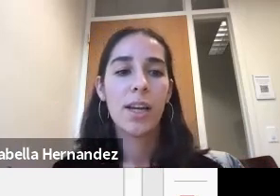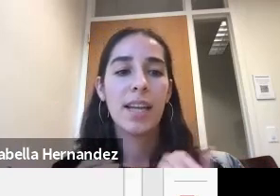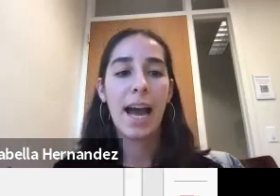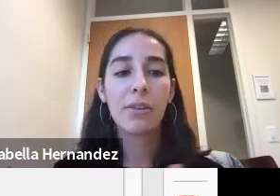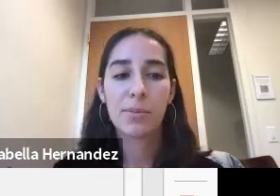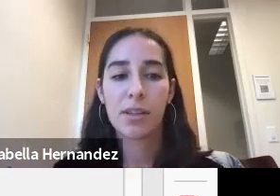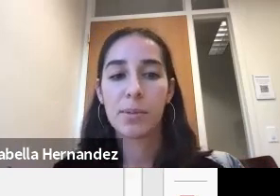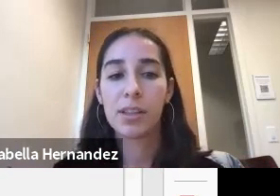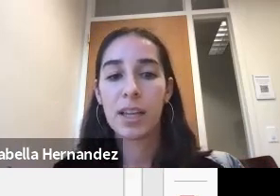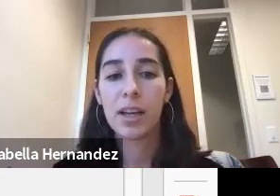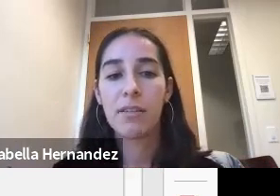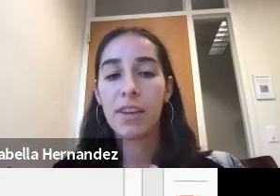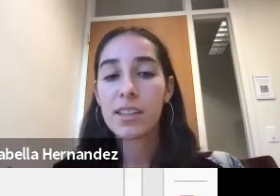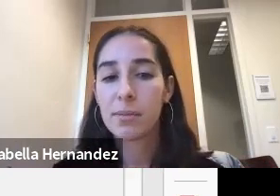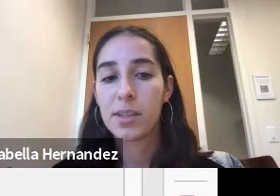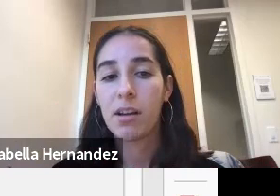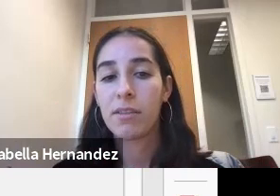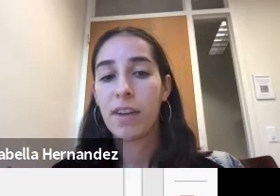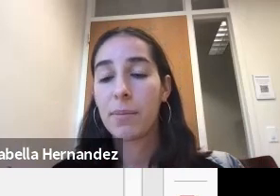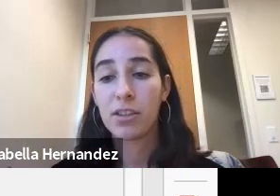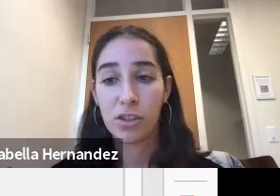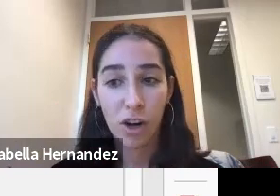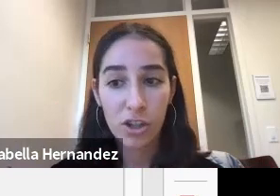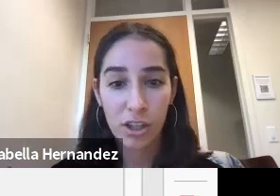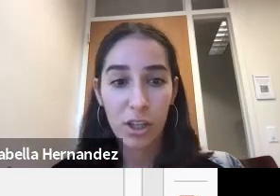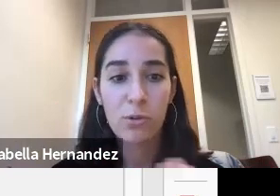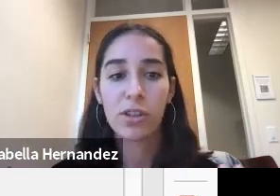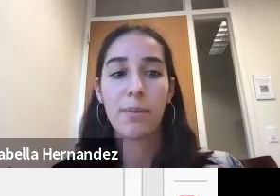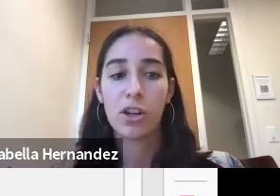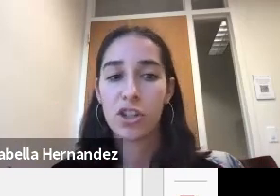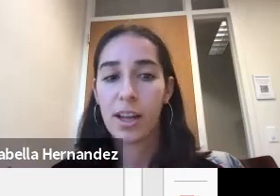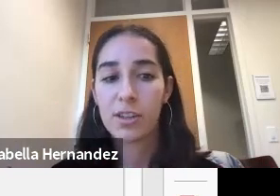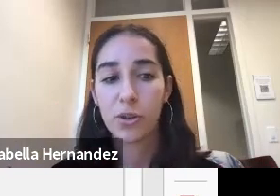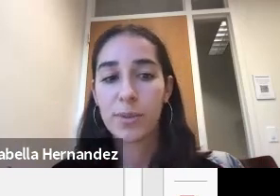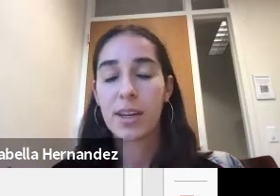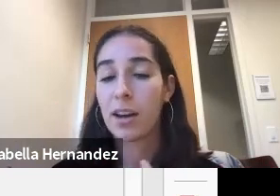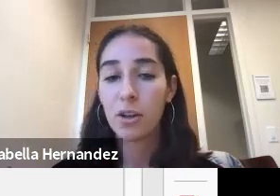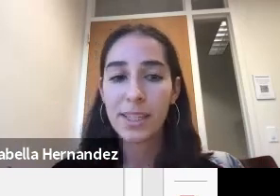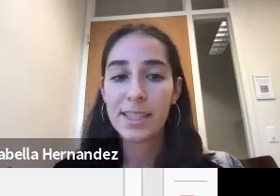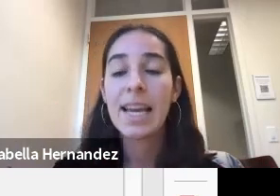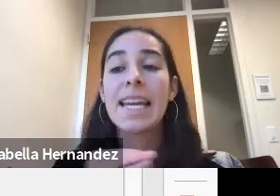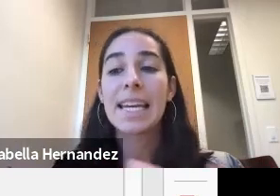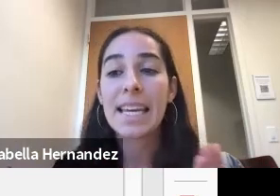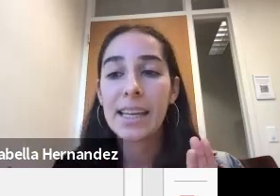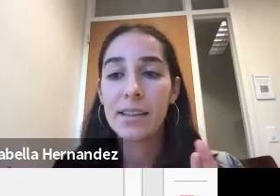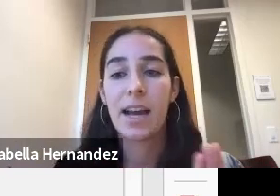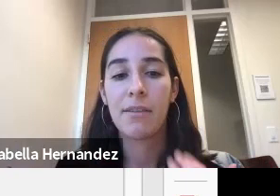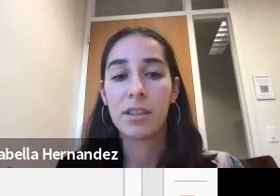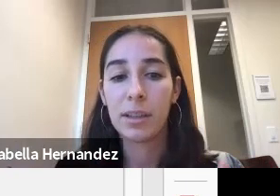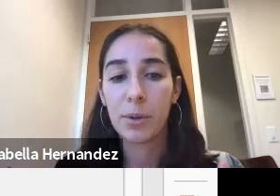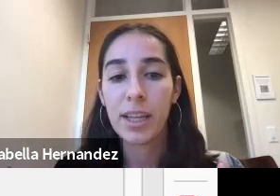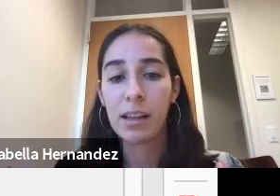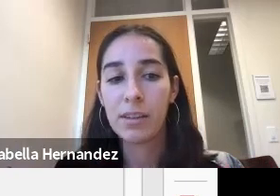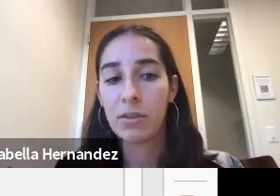So to act responsibly, victims of environmental destruction, usually marginalized groups and non-humans, need to